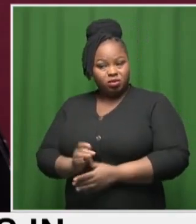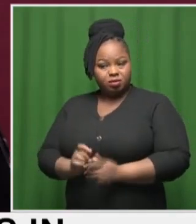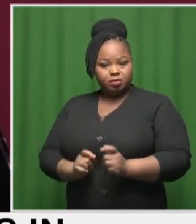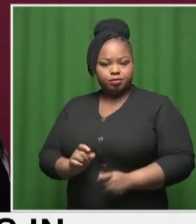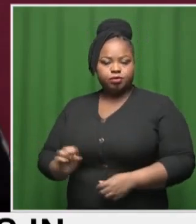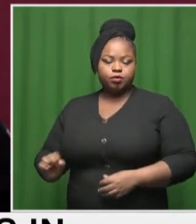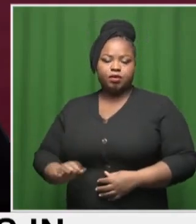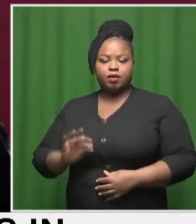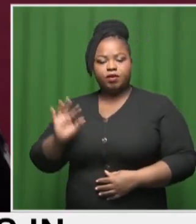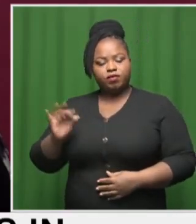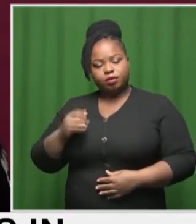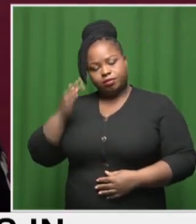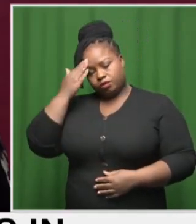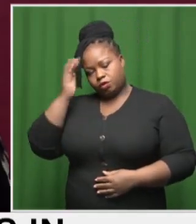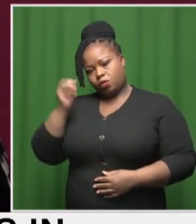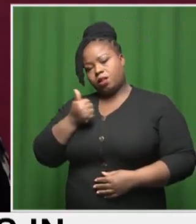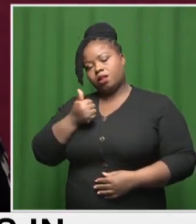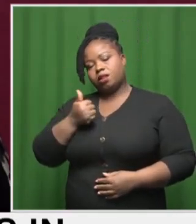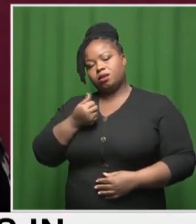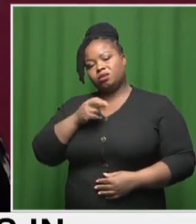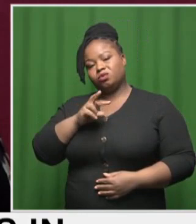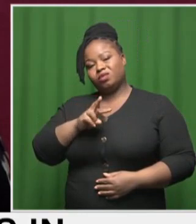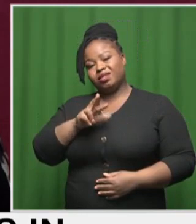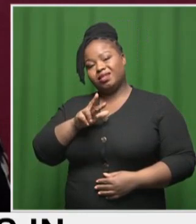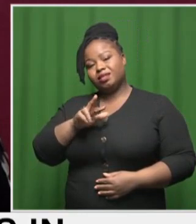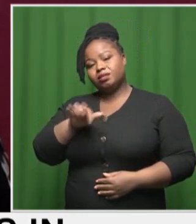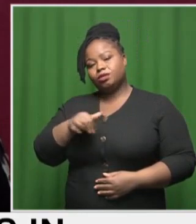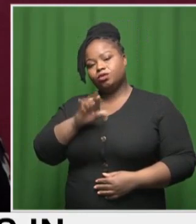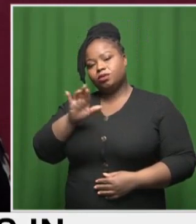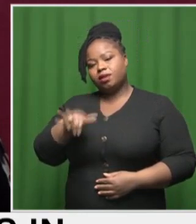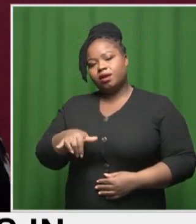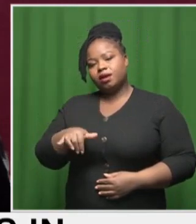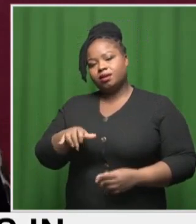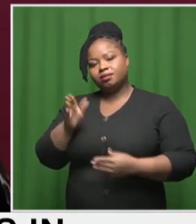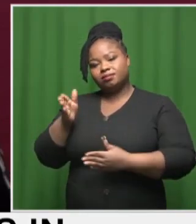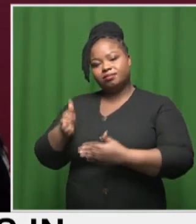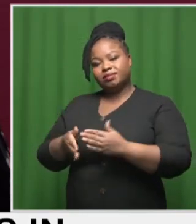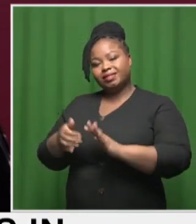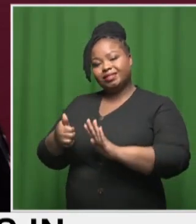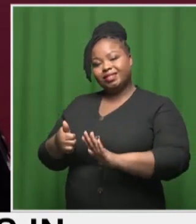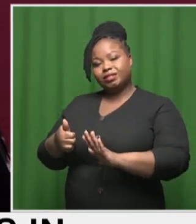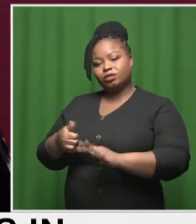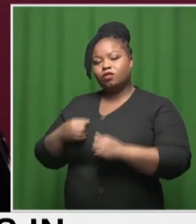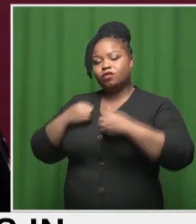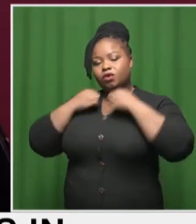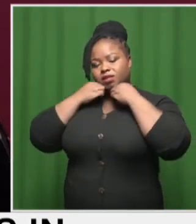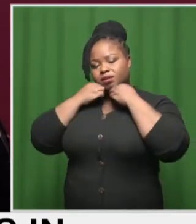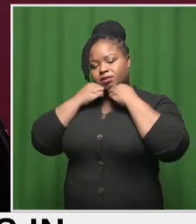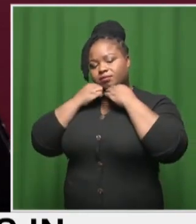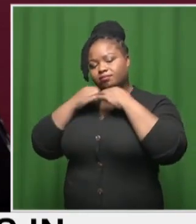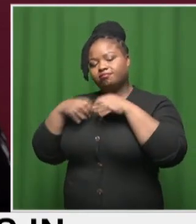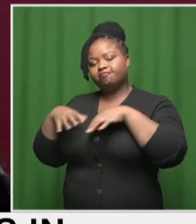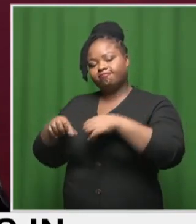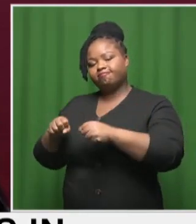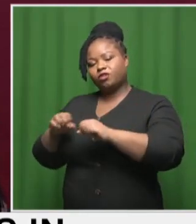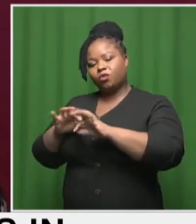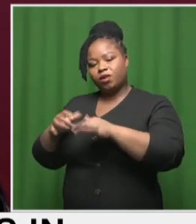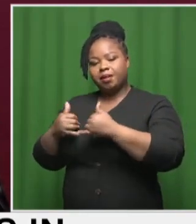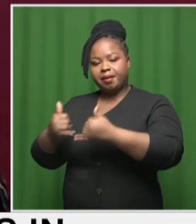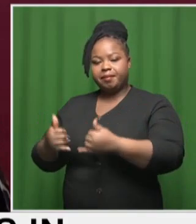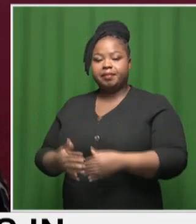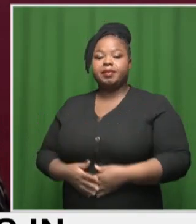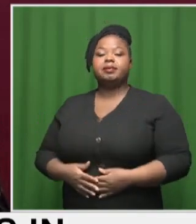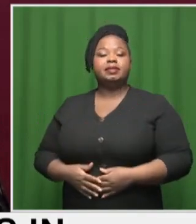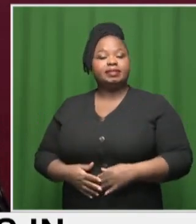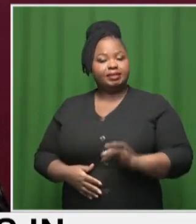South Africa are aware that 28th of July to the 6th of August, we are hosting the World Cup. Indeed we are, and believe me, we